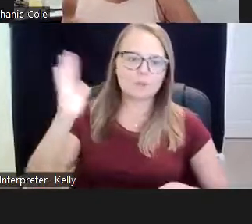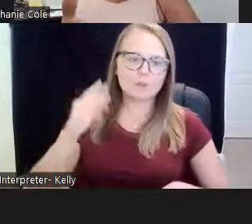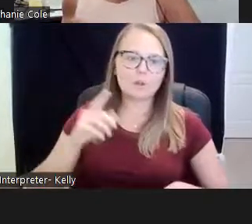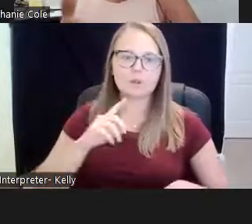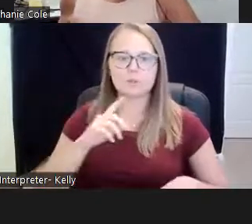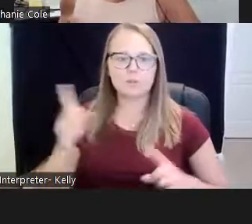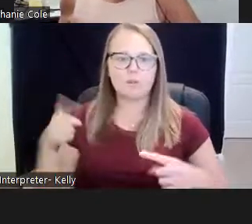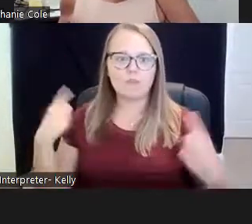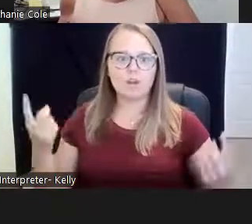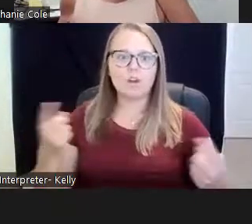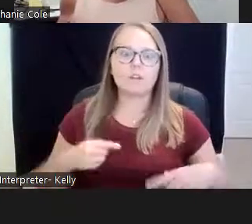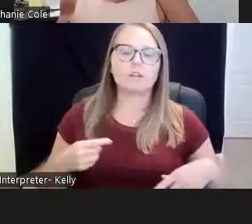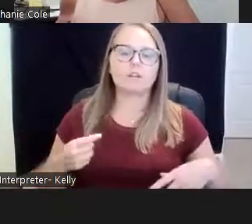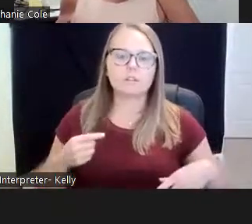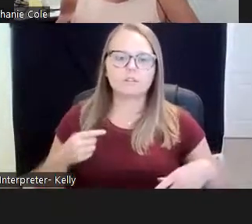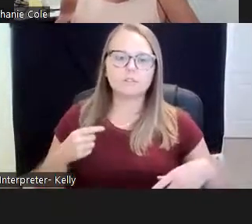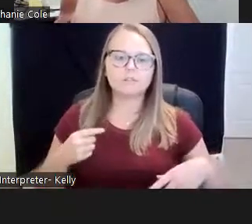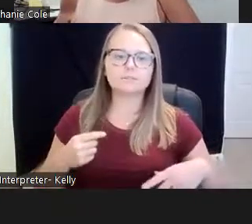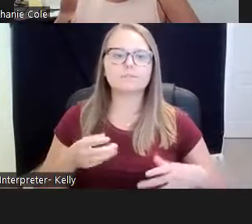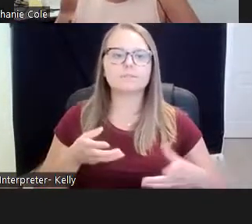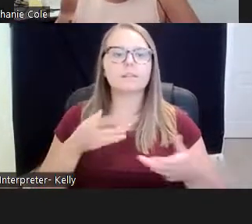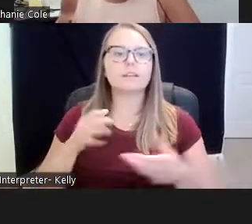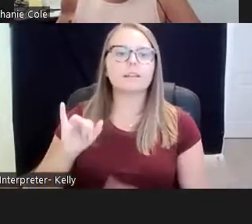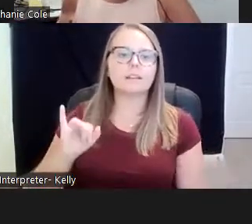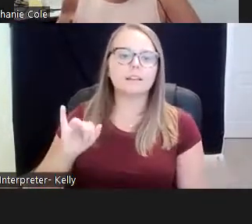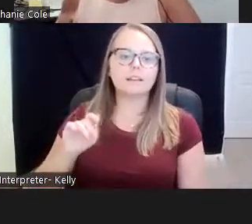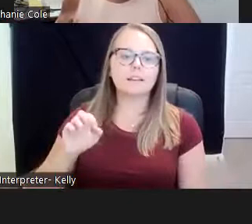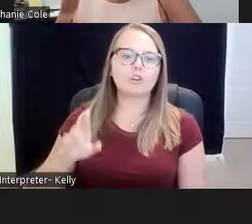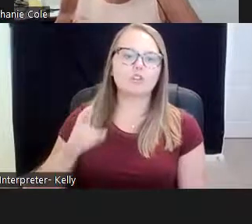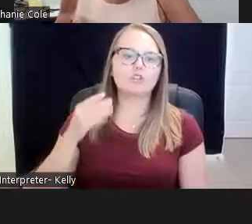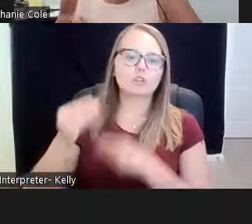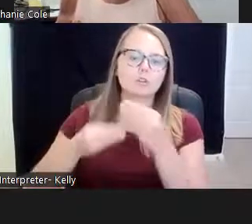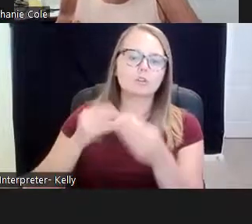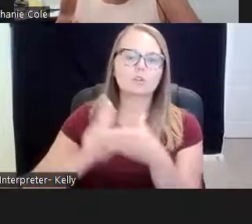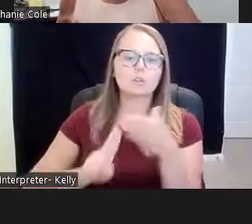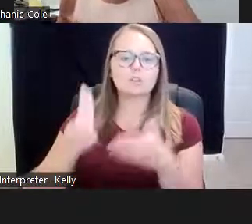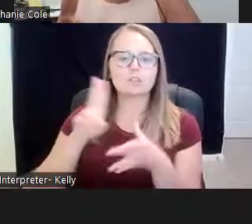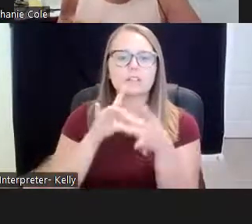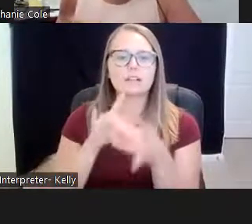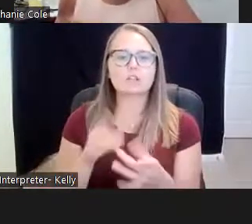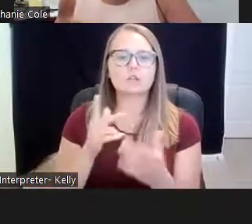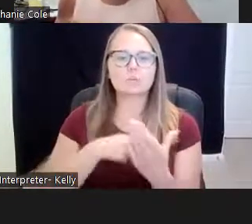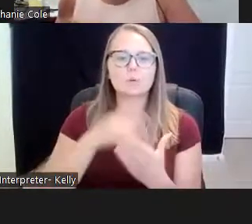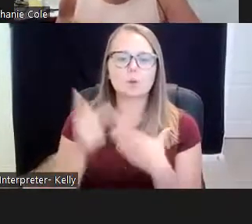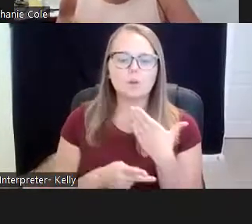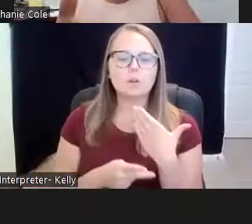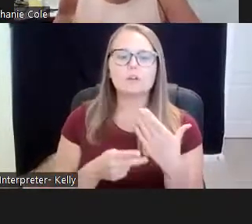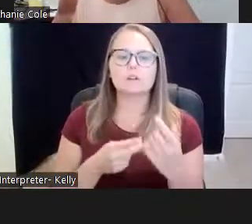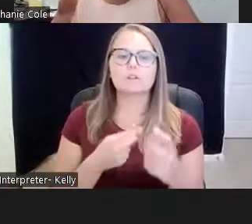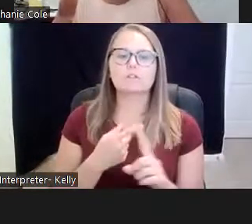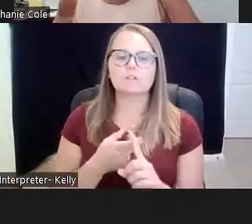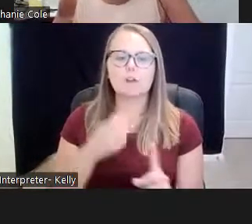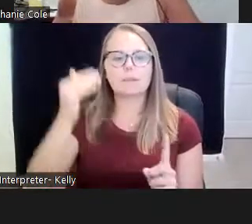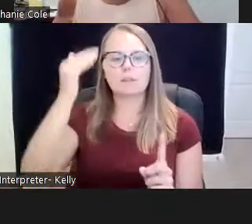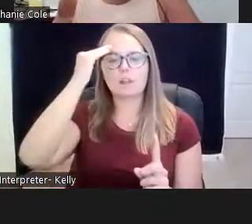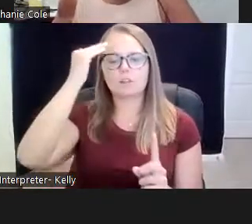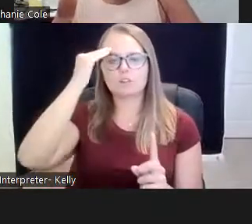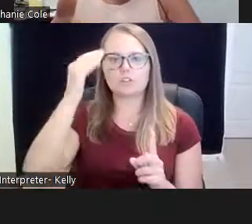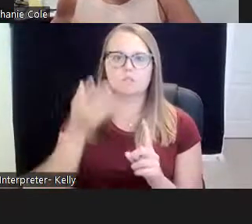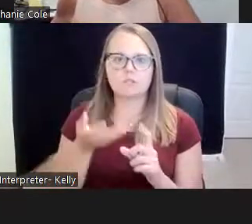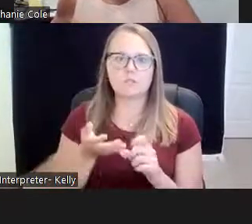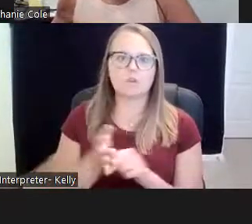So, yeah, the Intergenerational University Connections program grew out of the knowledge of the impending